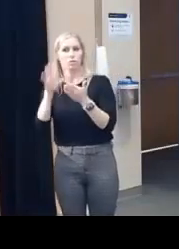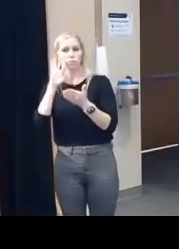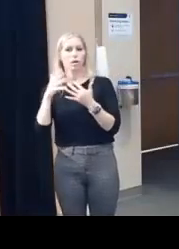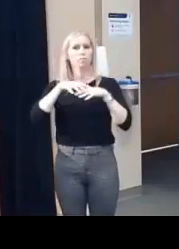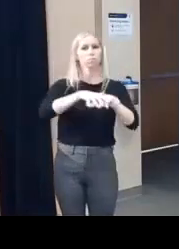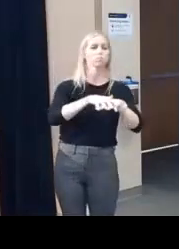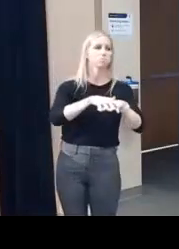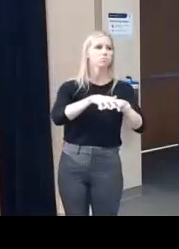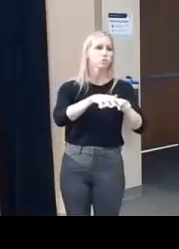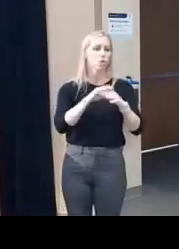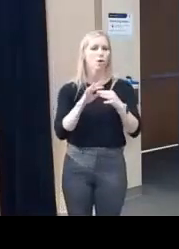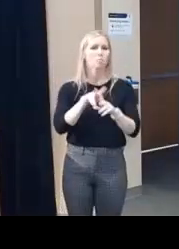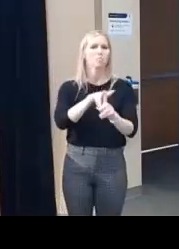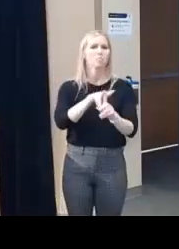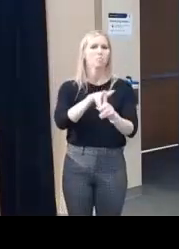clinical services.